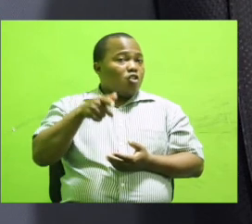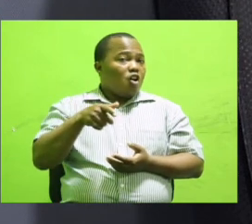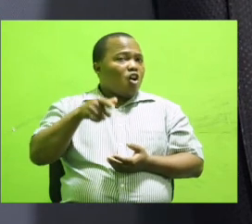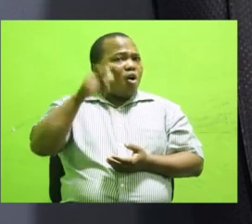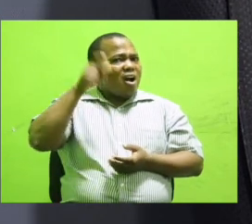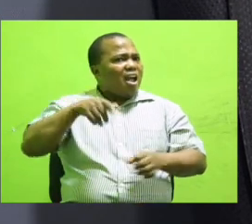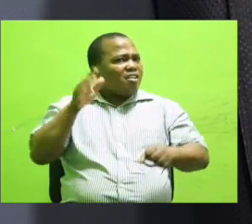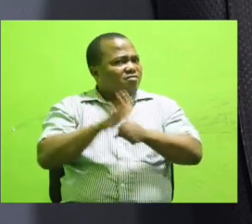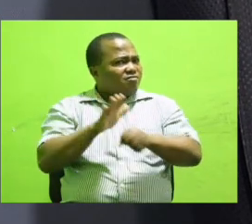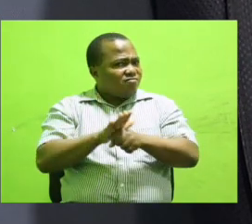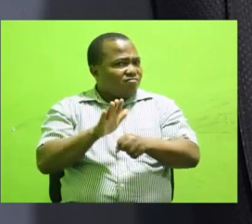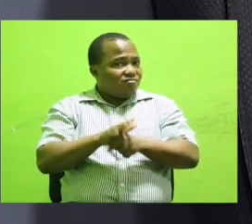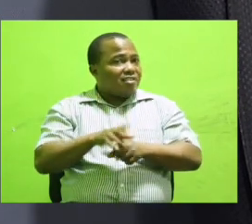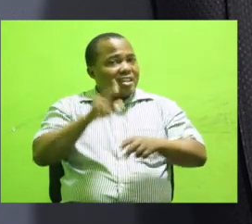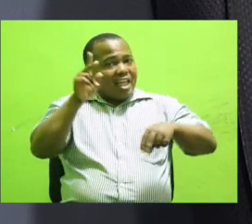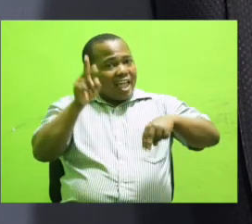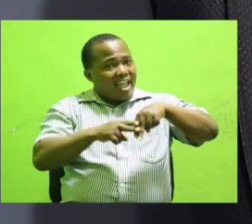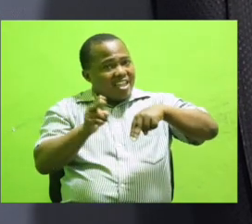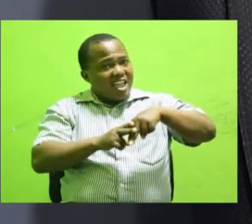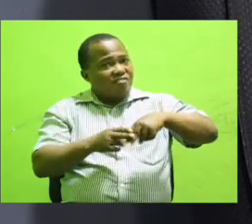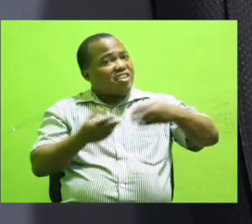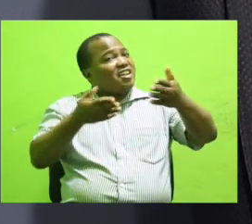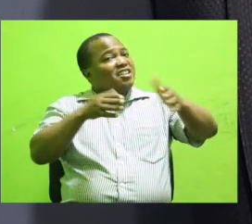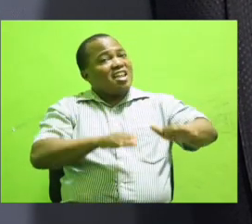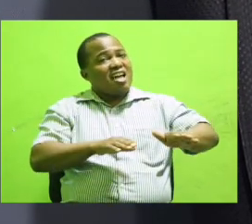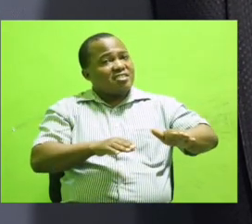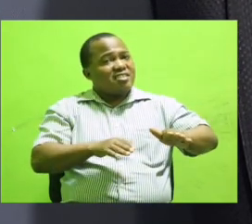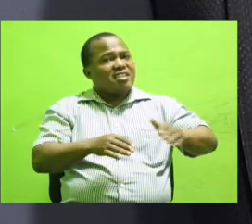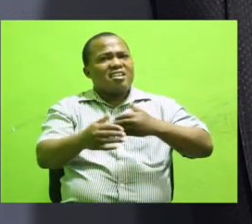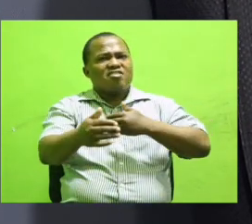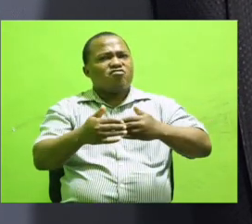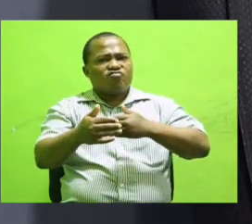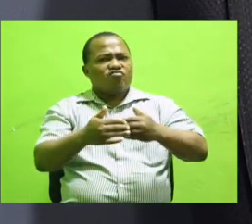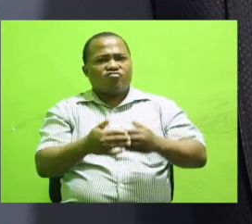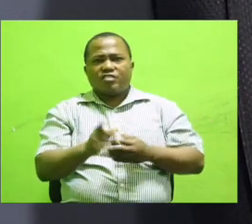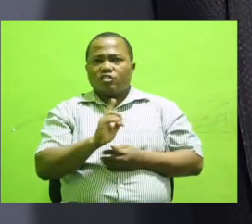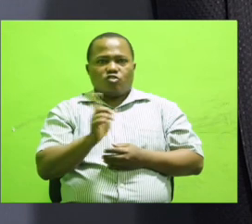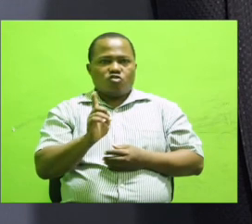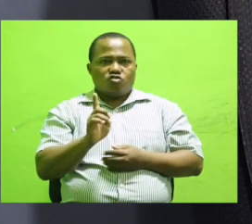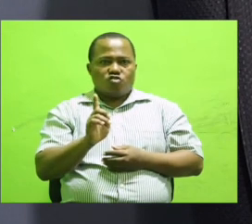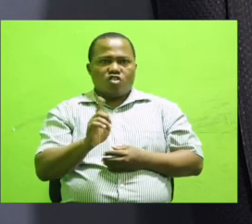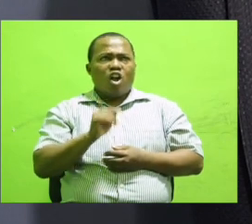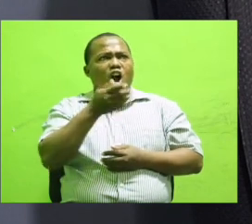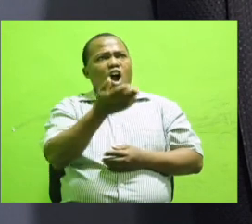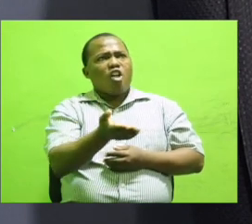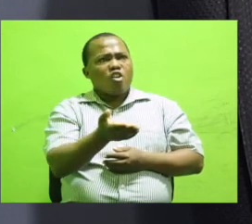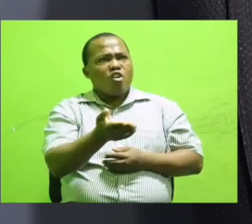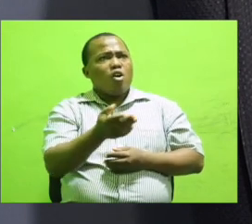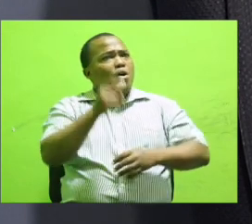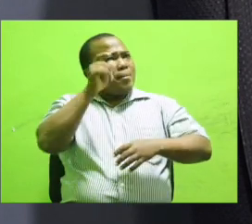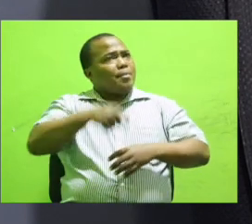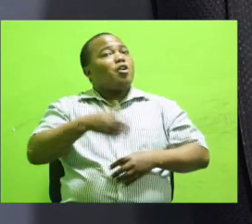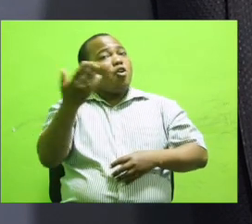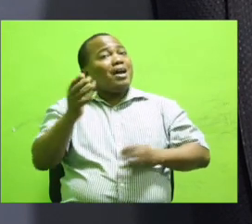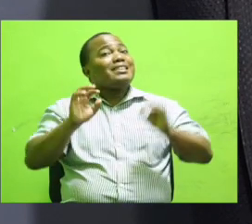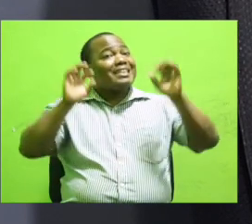and died after 2 months. Instead, say that, I hope that you can live for 10 or even 30 more